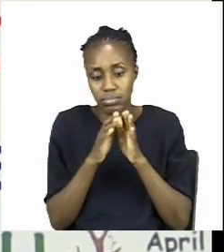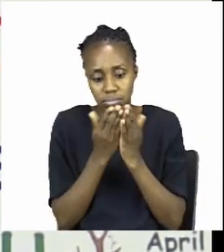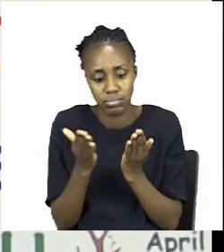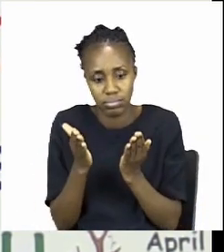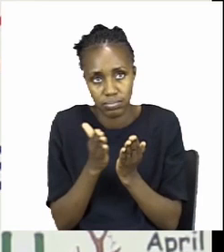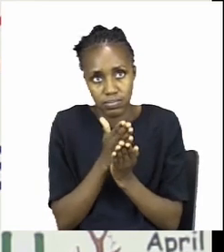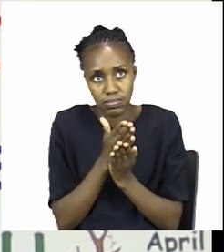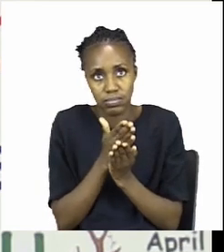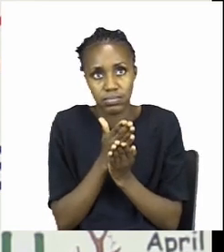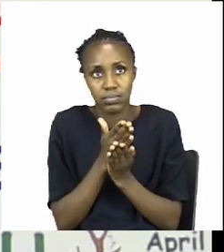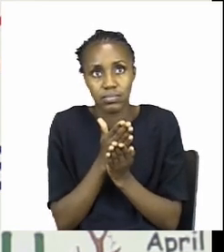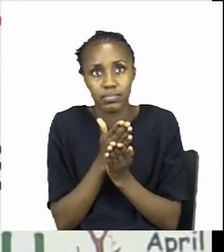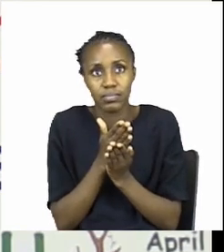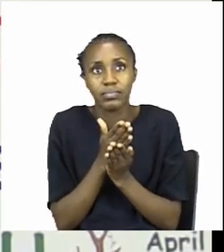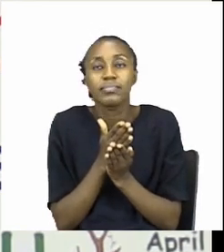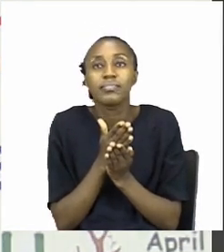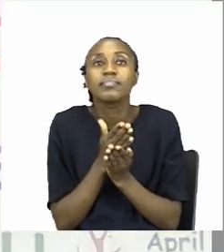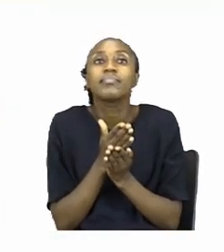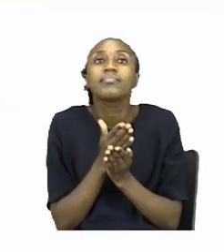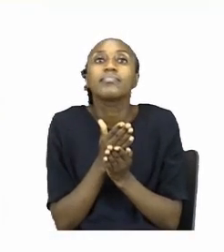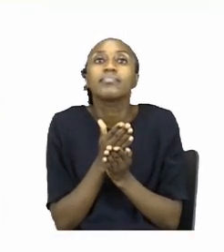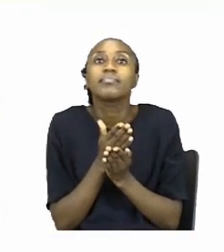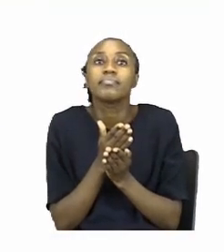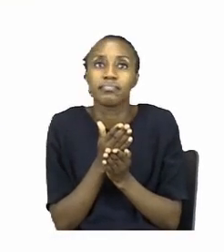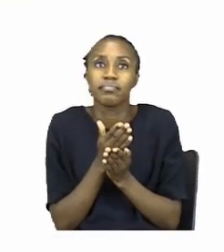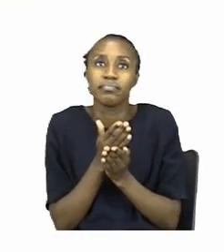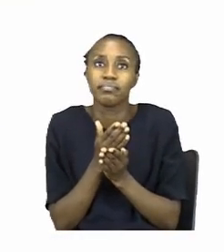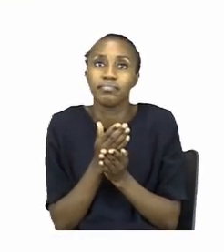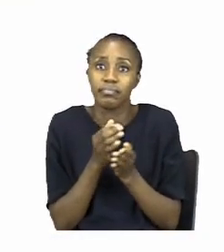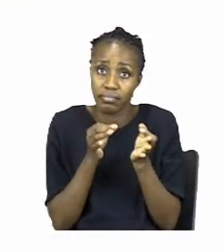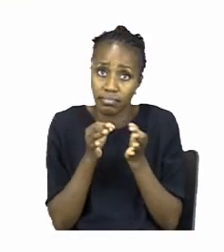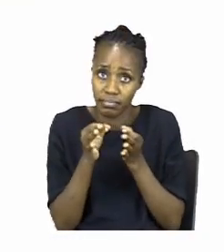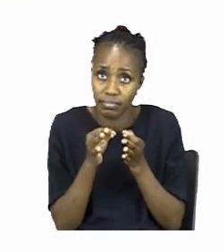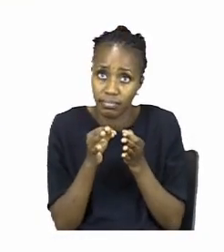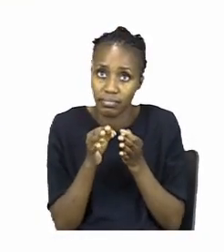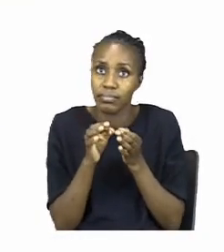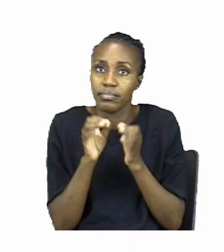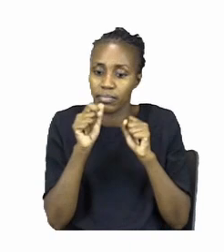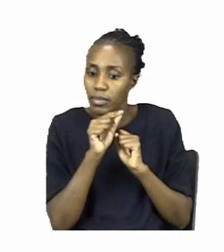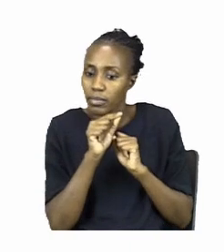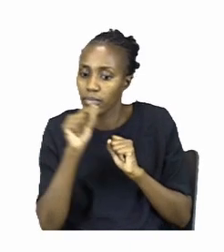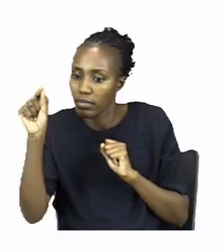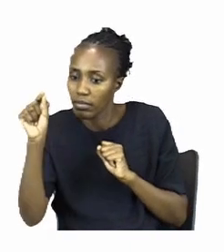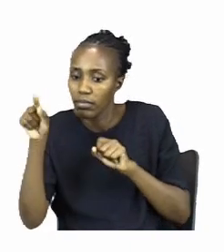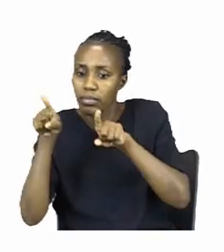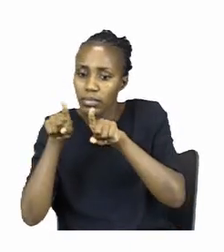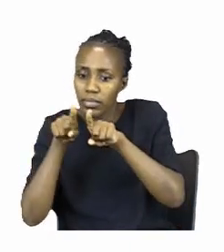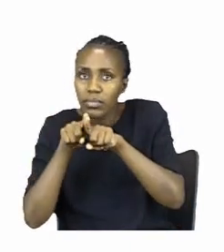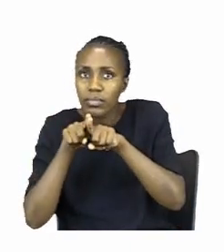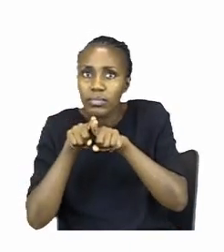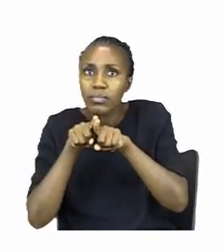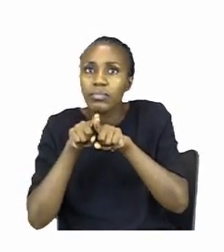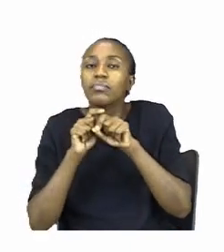the instruction. Now here it says, draw a line to match each